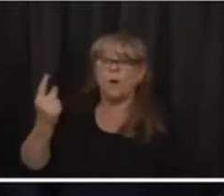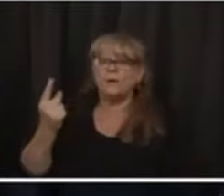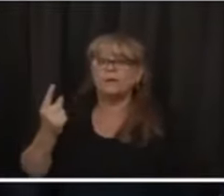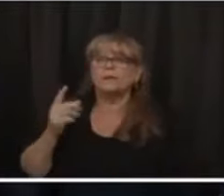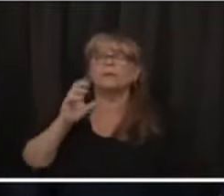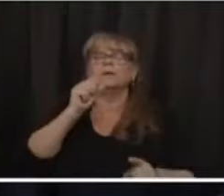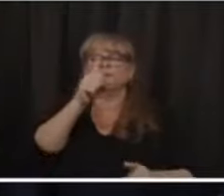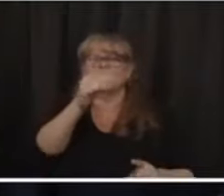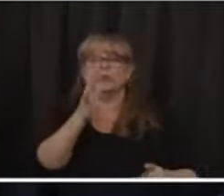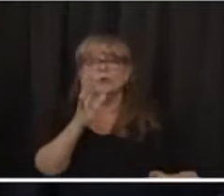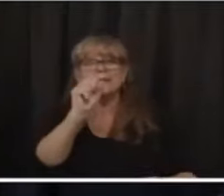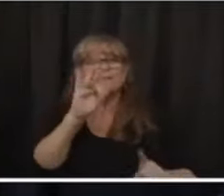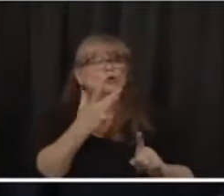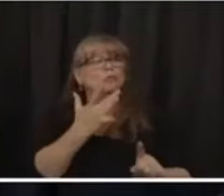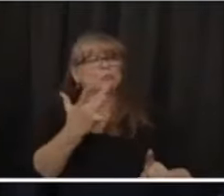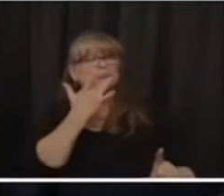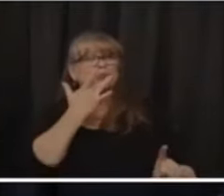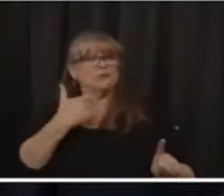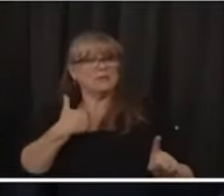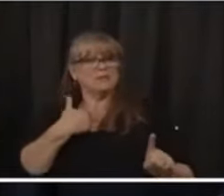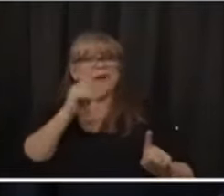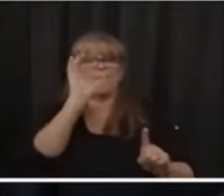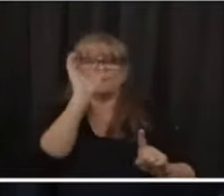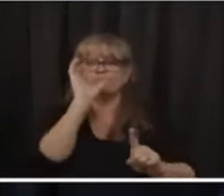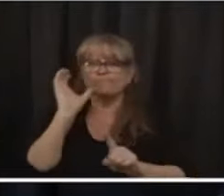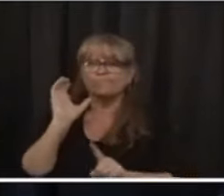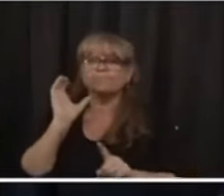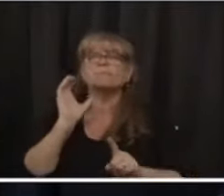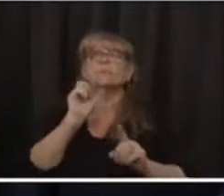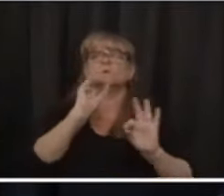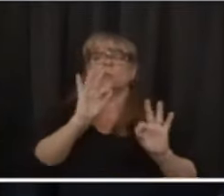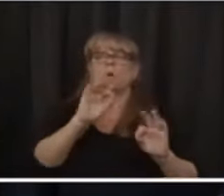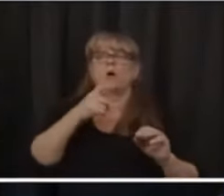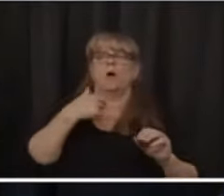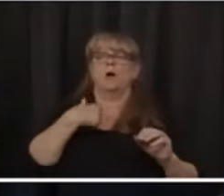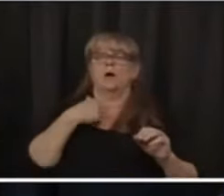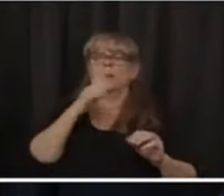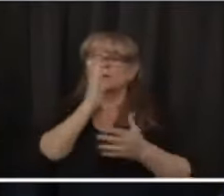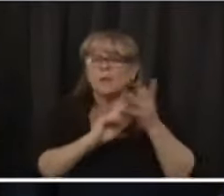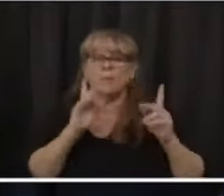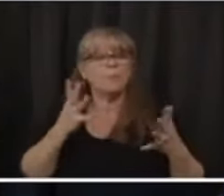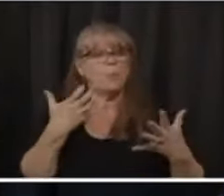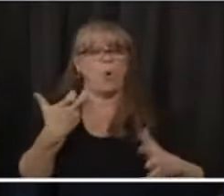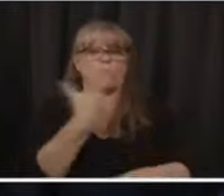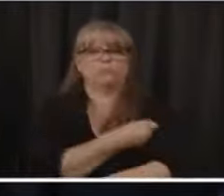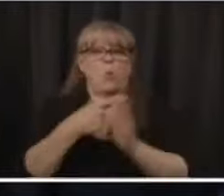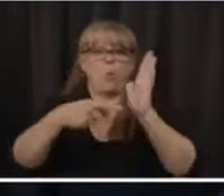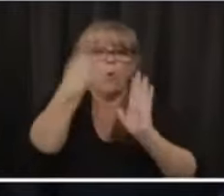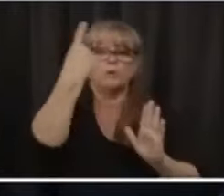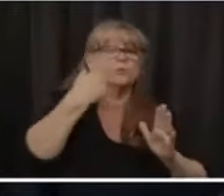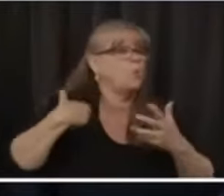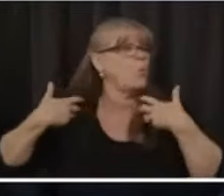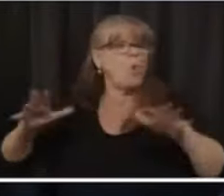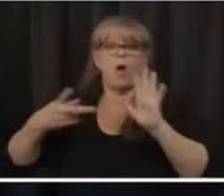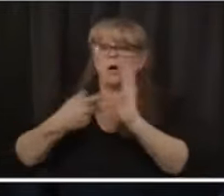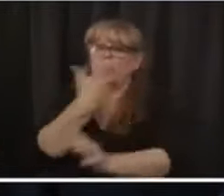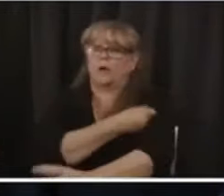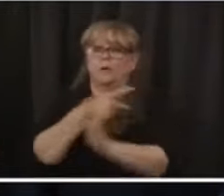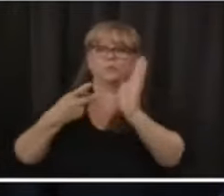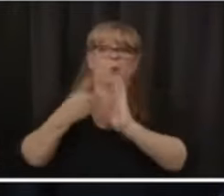they're all highly effective. They all work. But I understand some people want one instead of two, and we'll follow up with you with sites that are doing J&J over the next